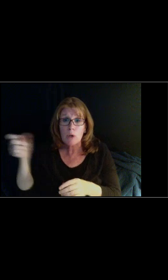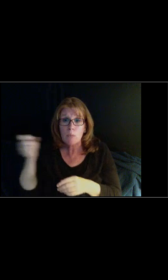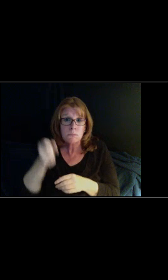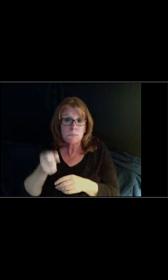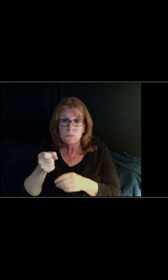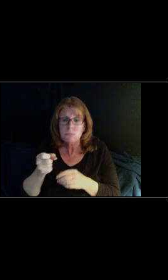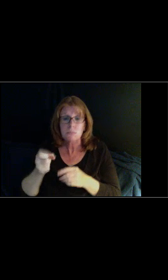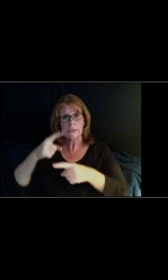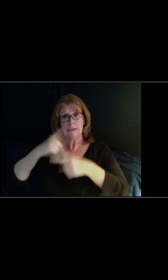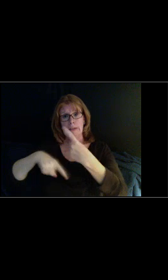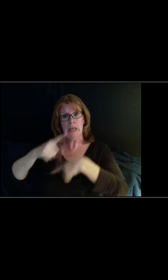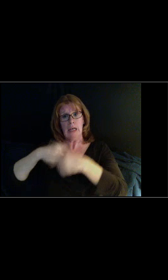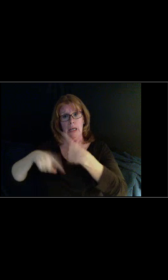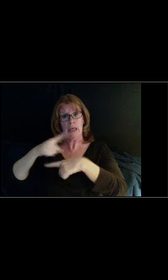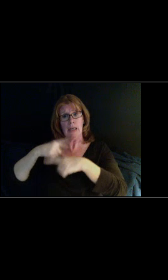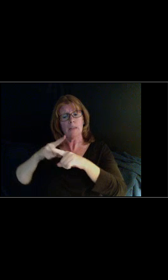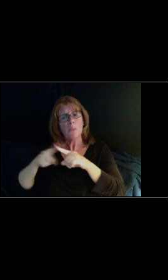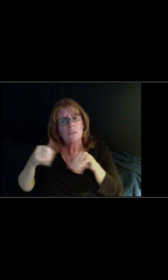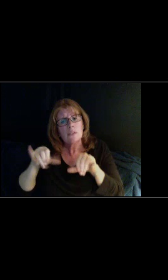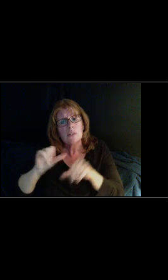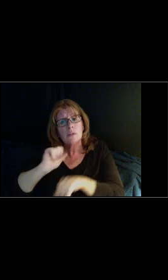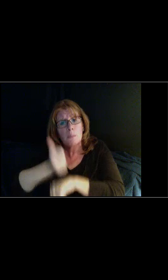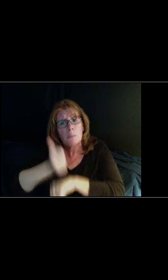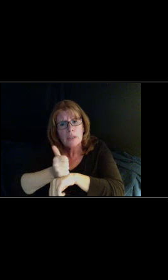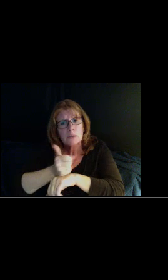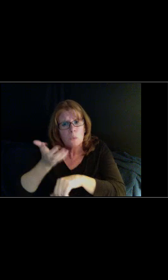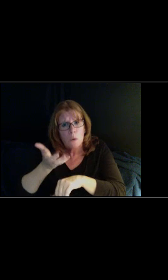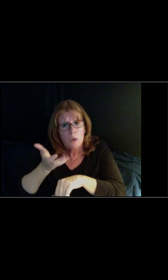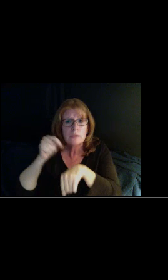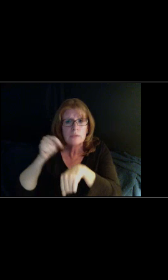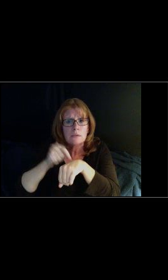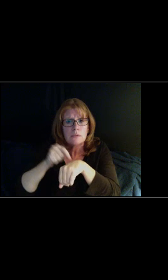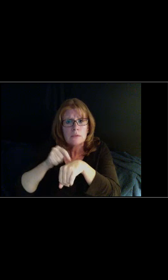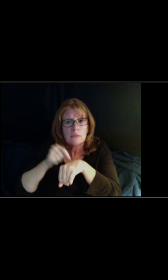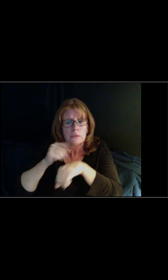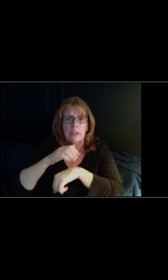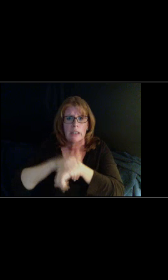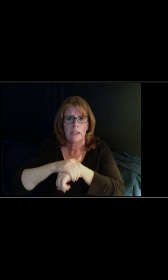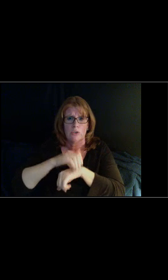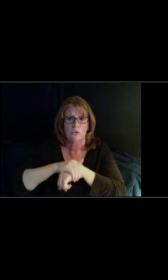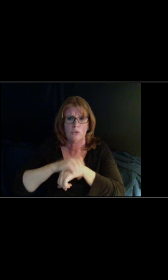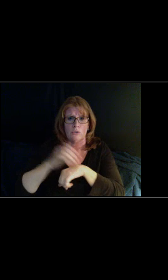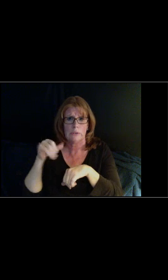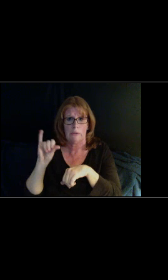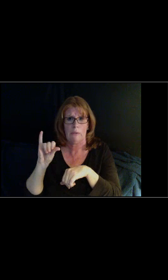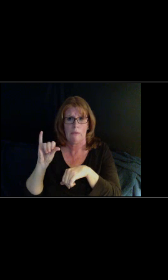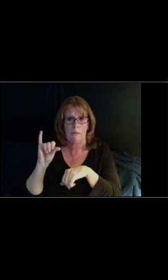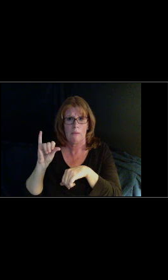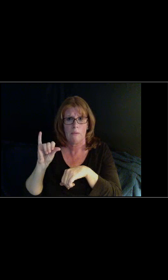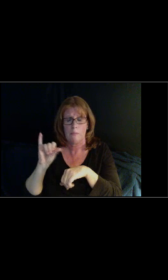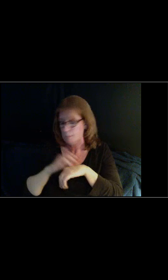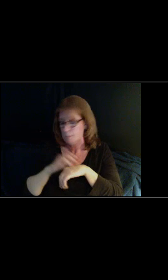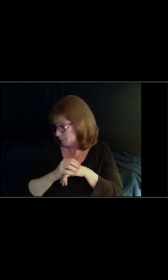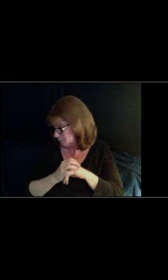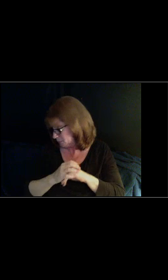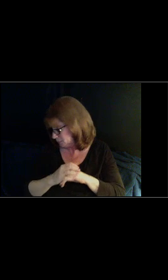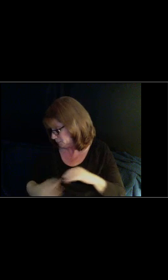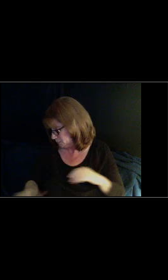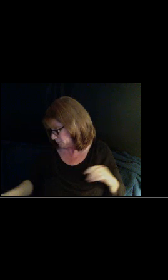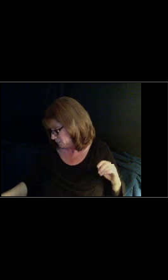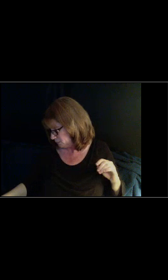And often how people have the concept of adapting. But the information that often is adapted